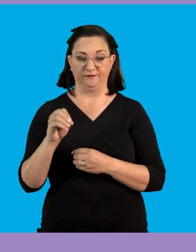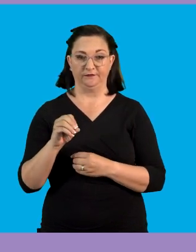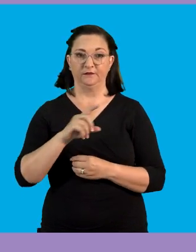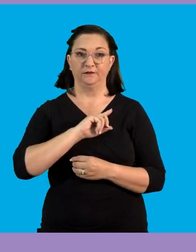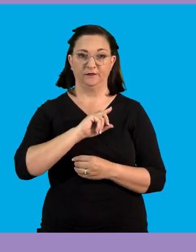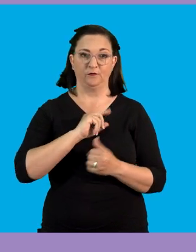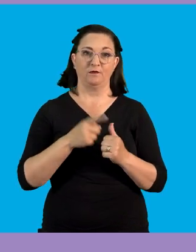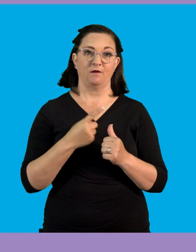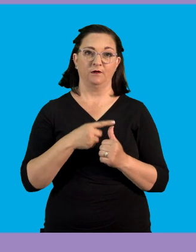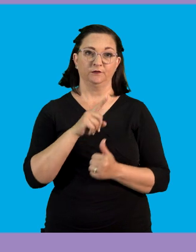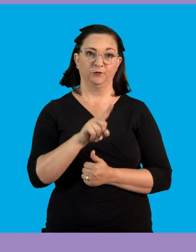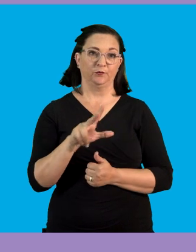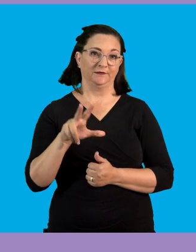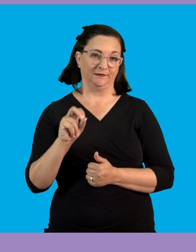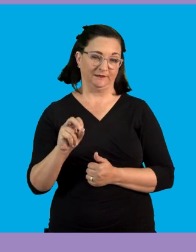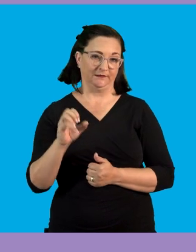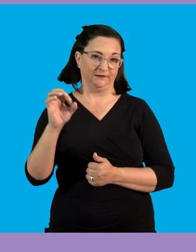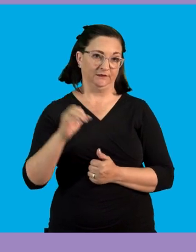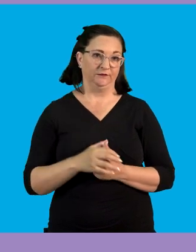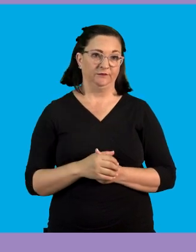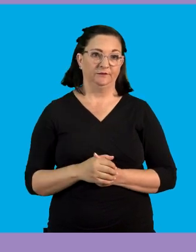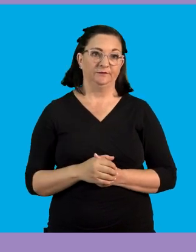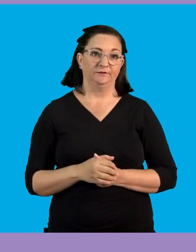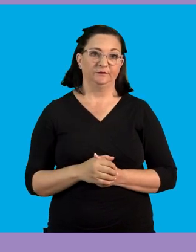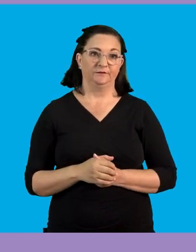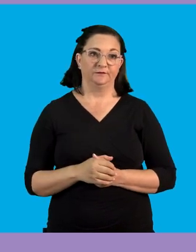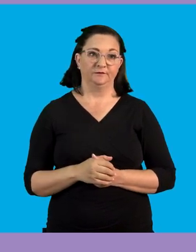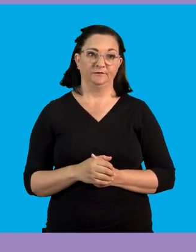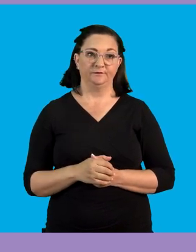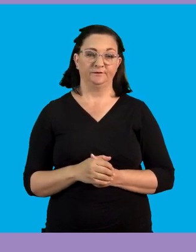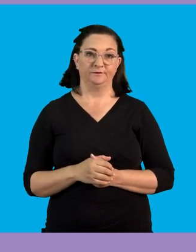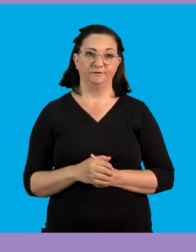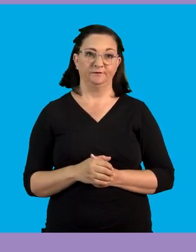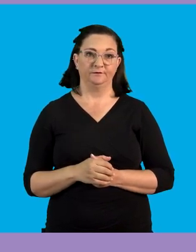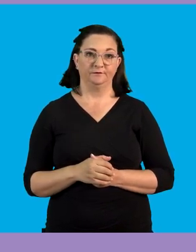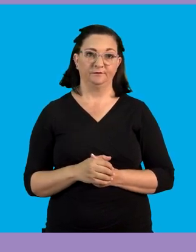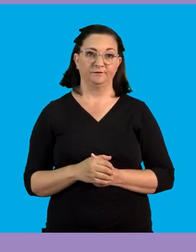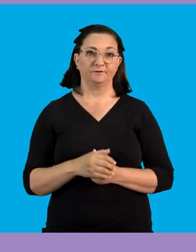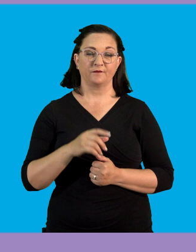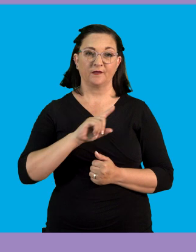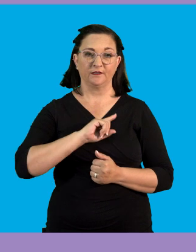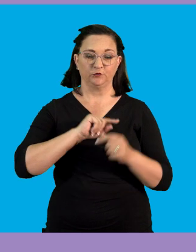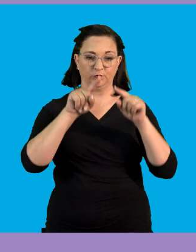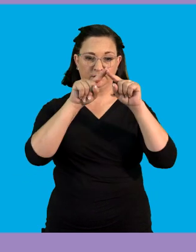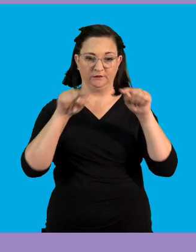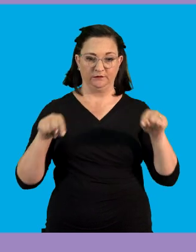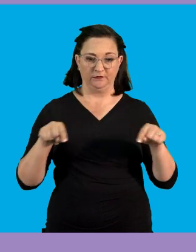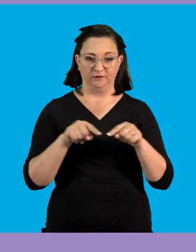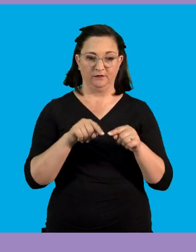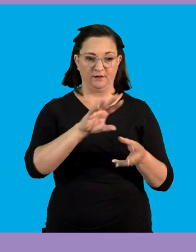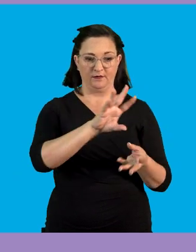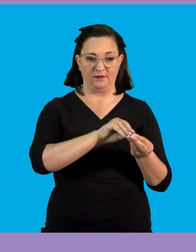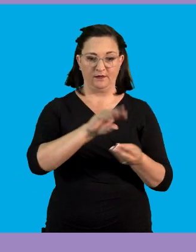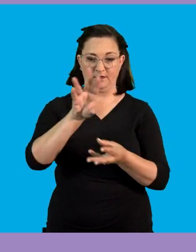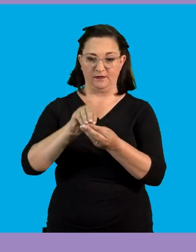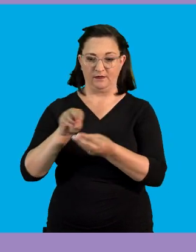to 180 degrees. And therefore we conclude that the angles of a triangle, when